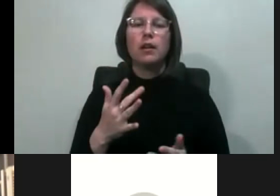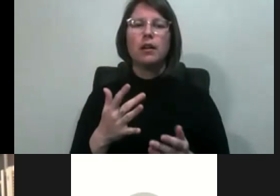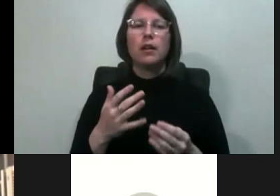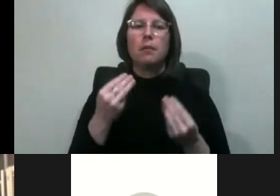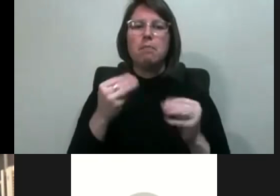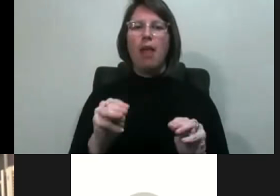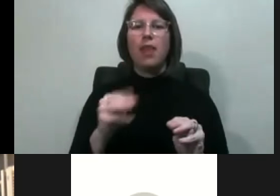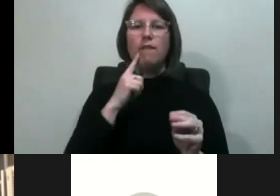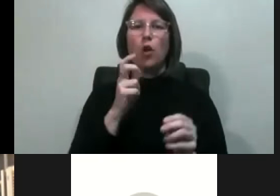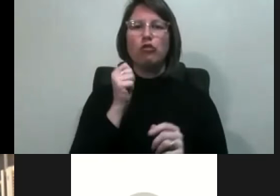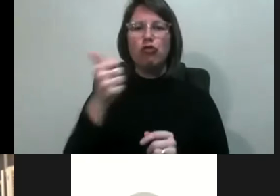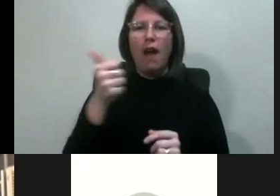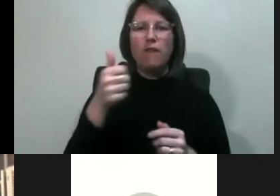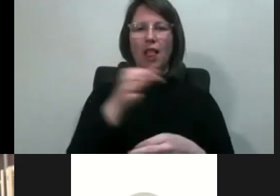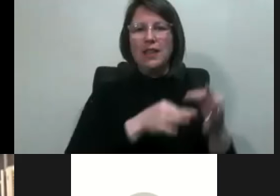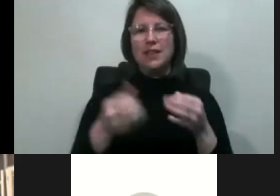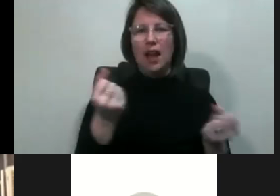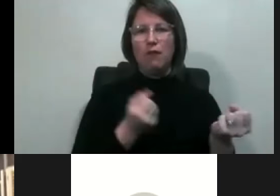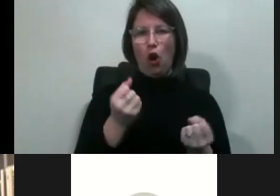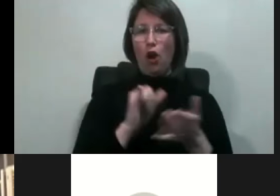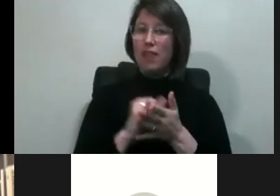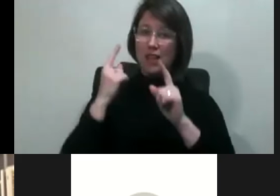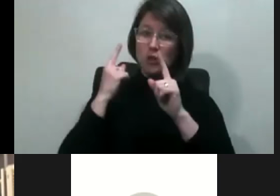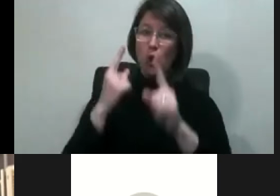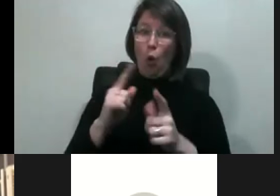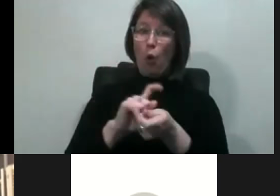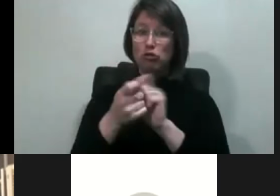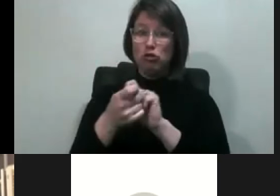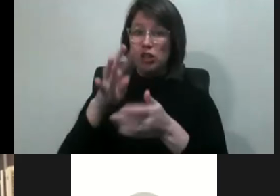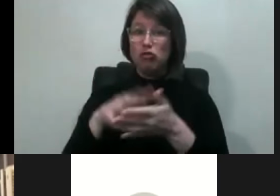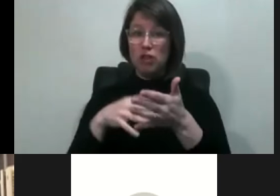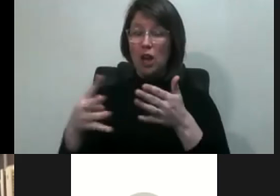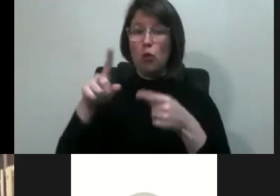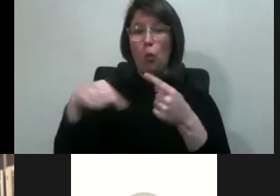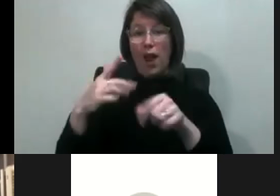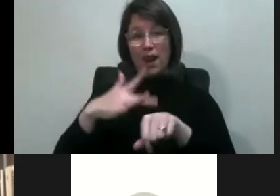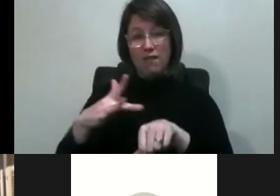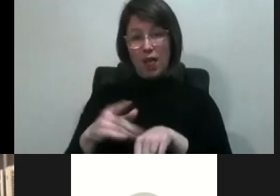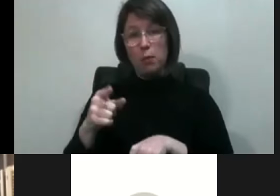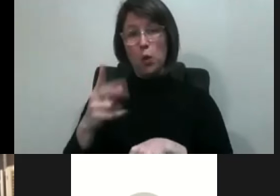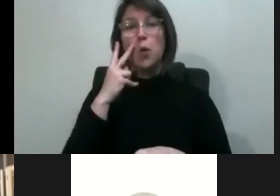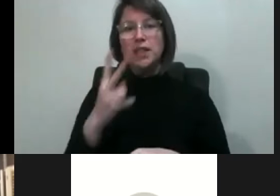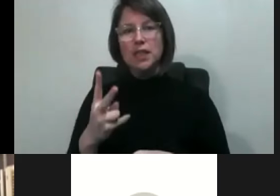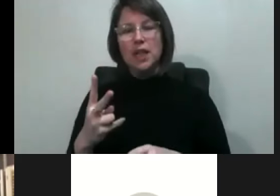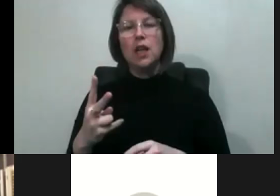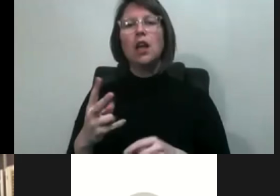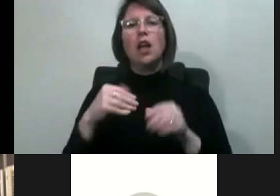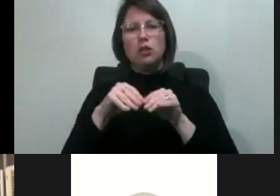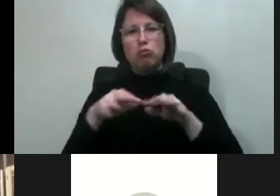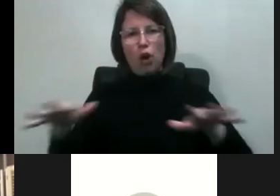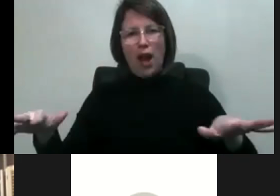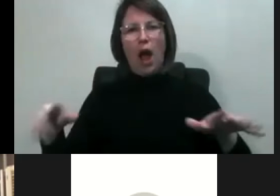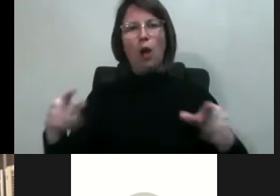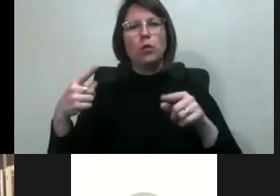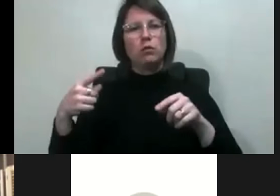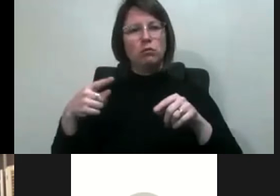morning. So that is the goal of the new schedules, you know, and when they're available, but you will see that we really have kind of spread out that day.